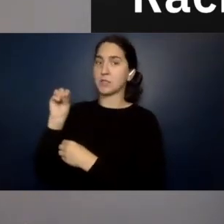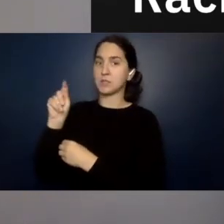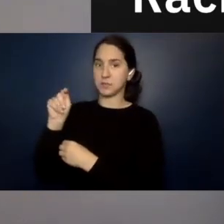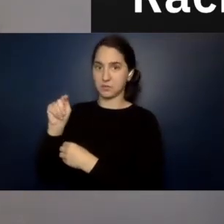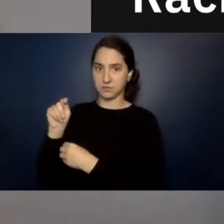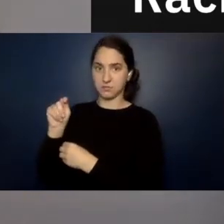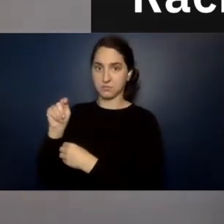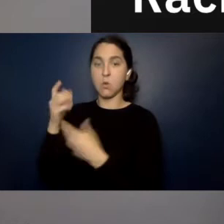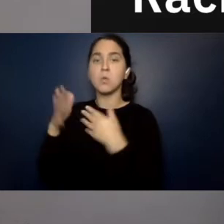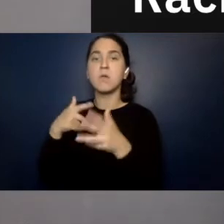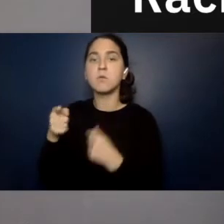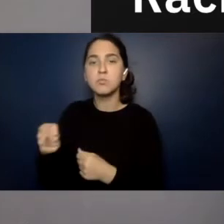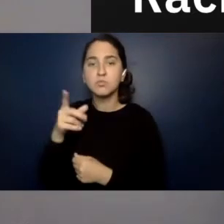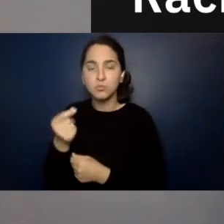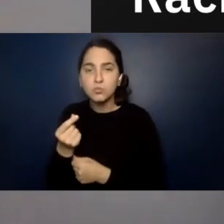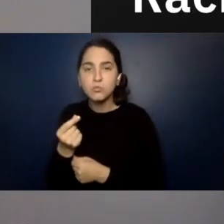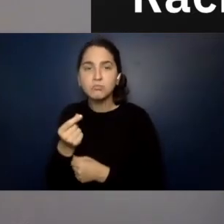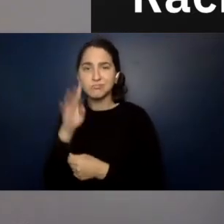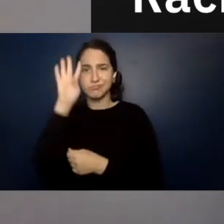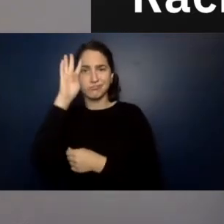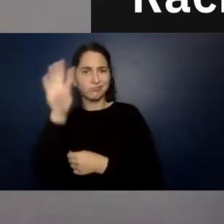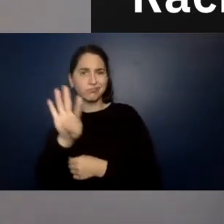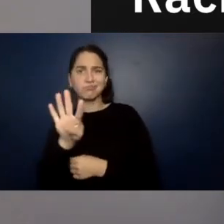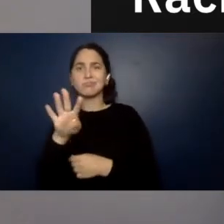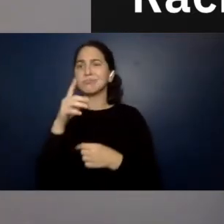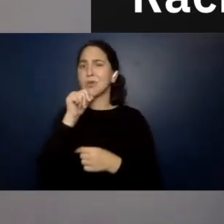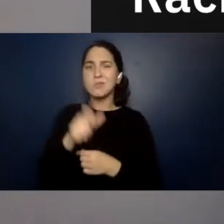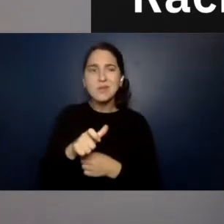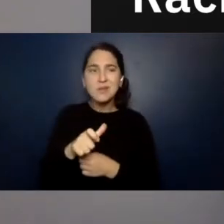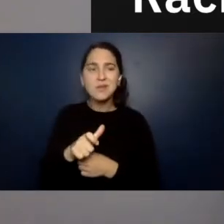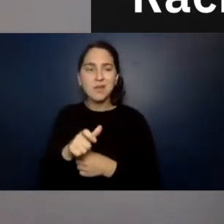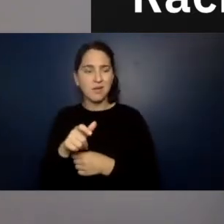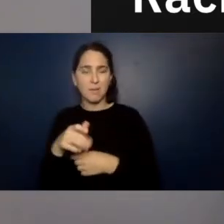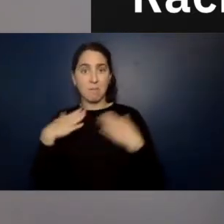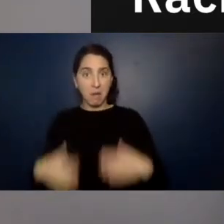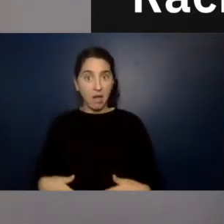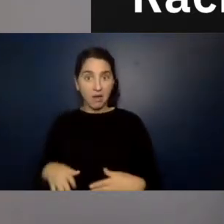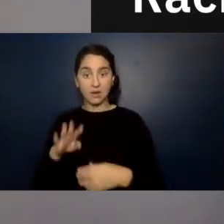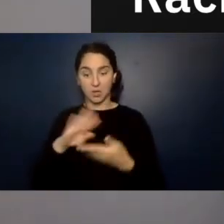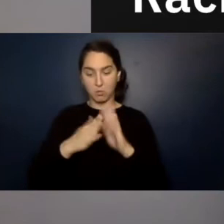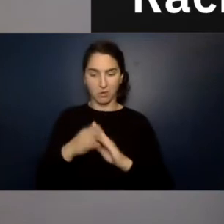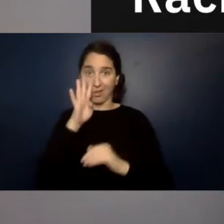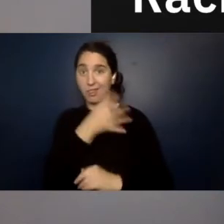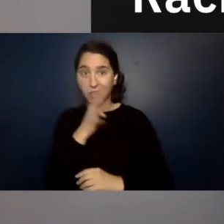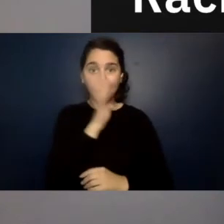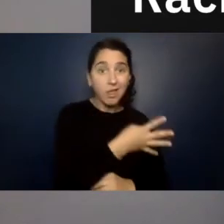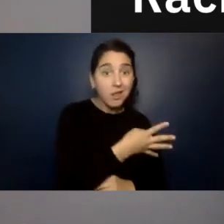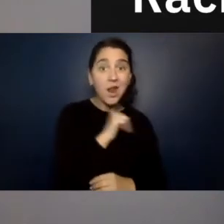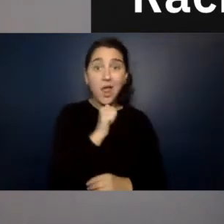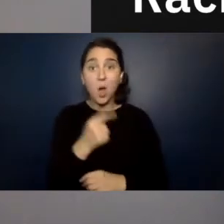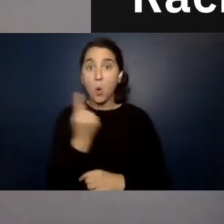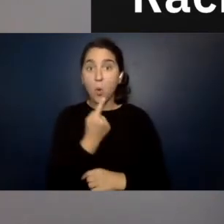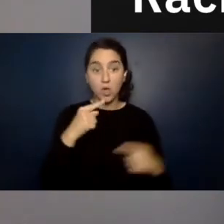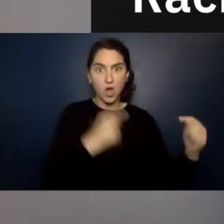and towns all over the United States closed their swimming pools, they closed their summer camping programs, they